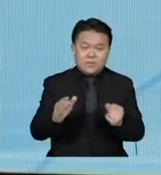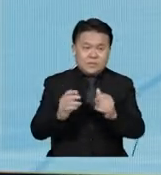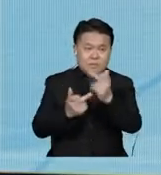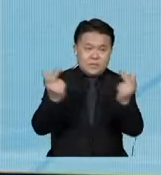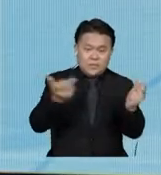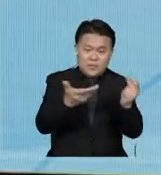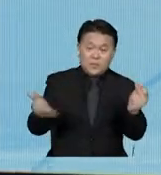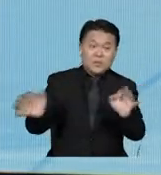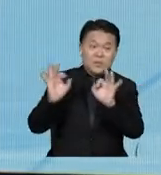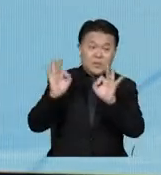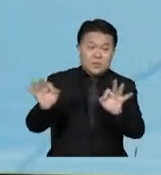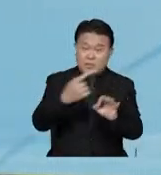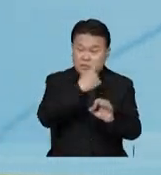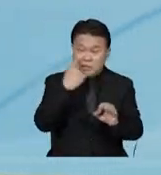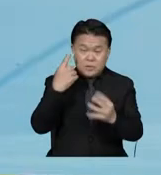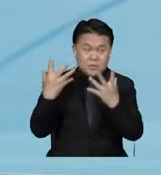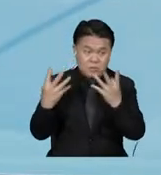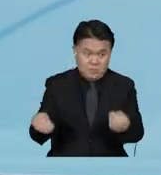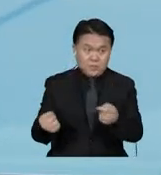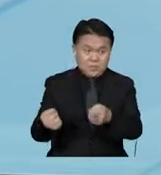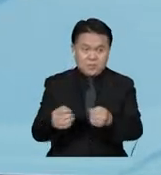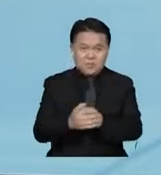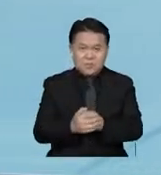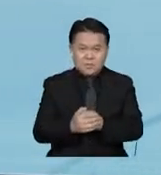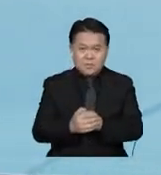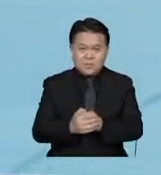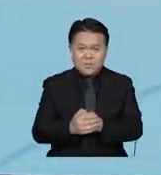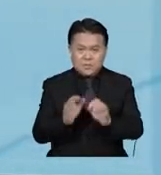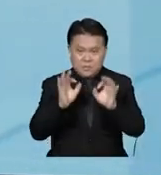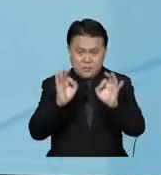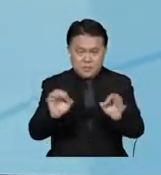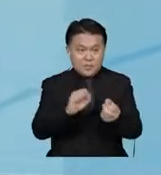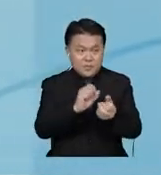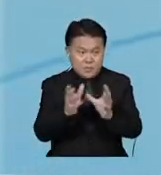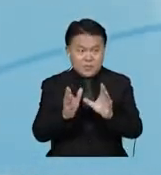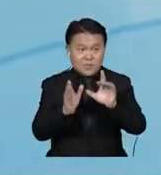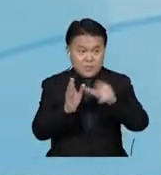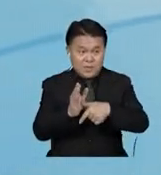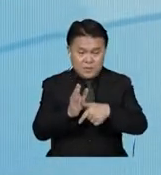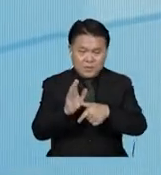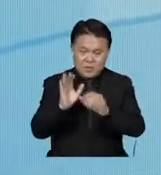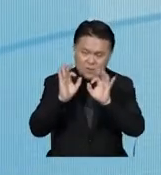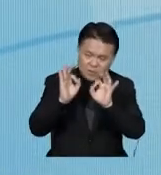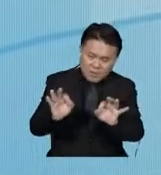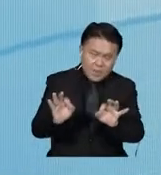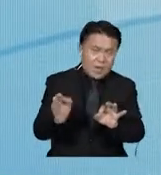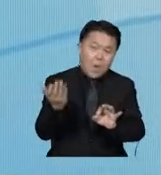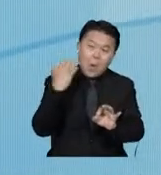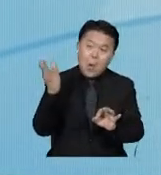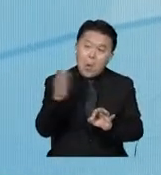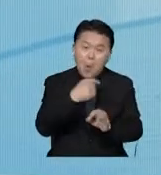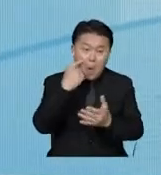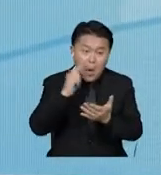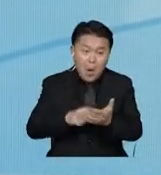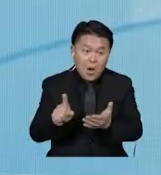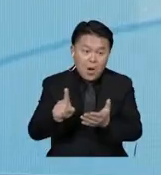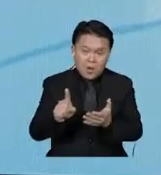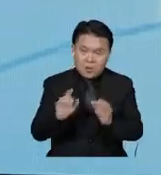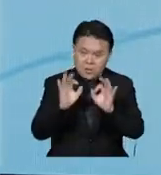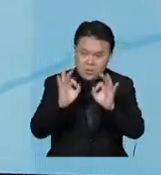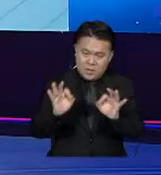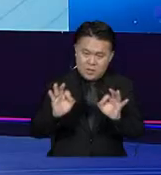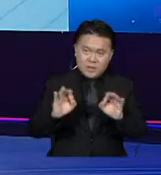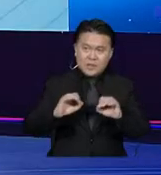Flowering plants are among the newest form of plant life, yet they blanket the planet. Their success is thanks to their friendliness